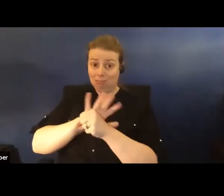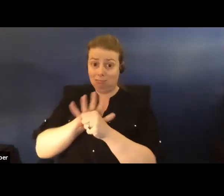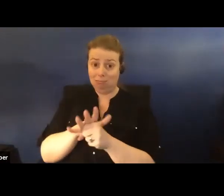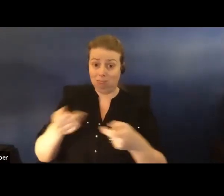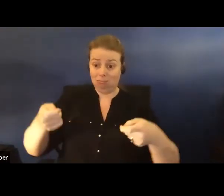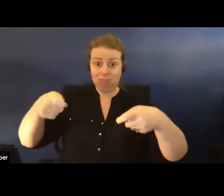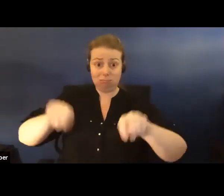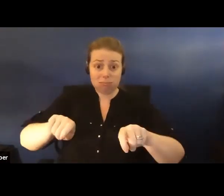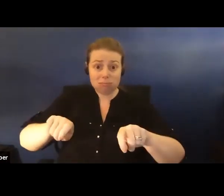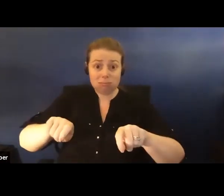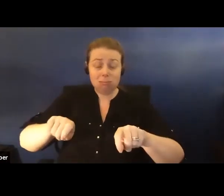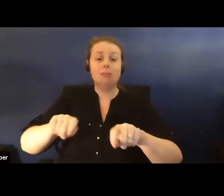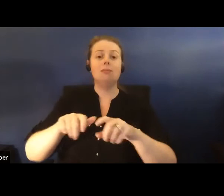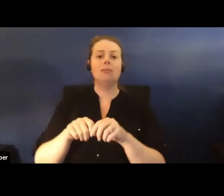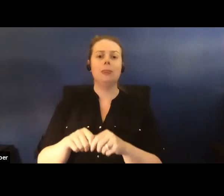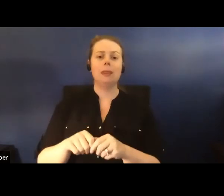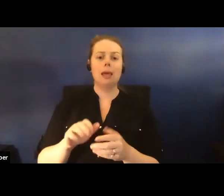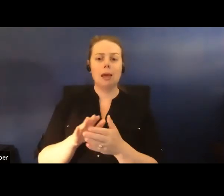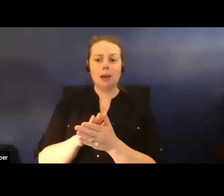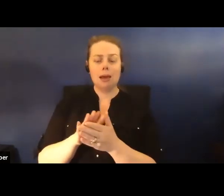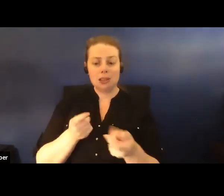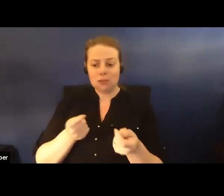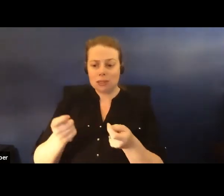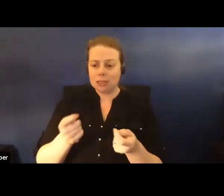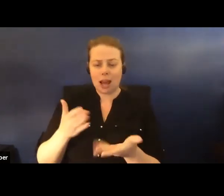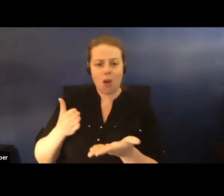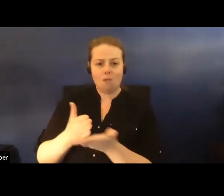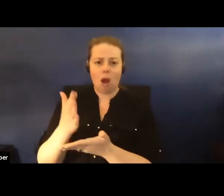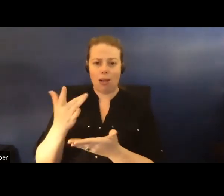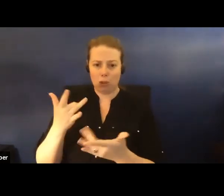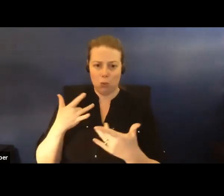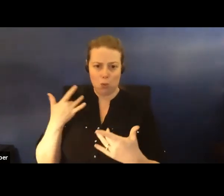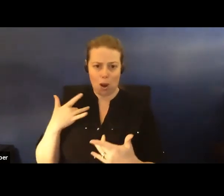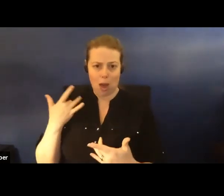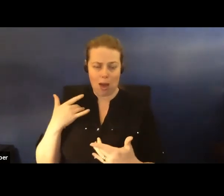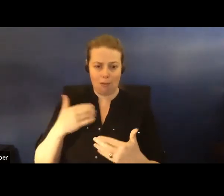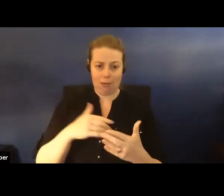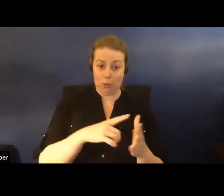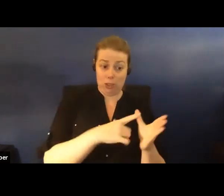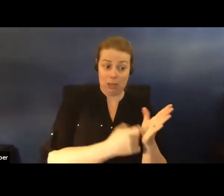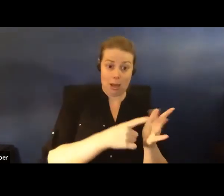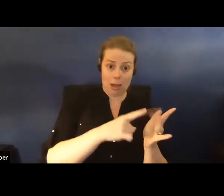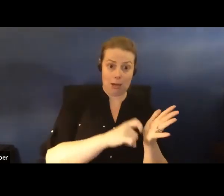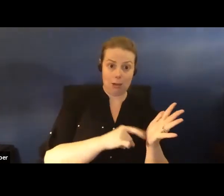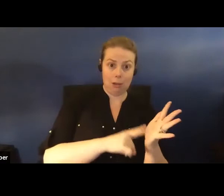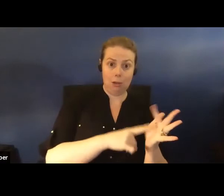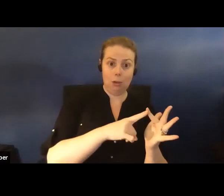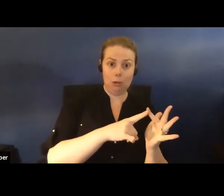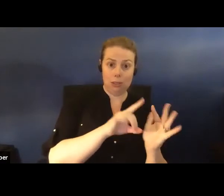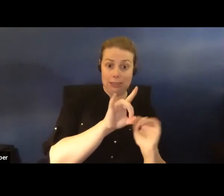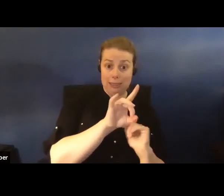the right to life, CRPD Article 10, and the right to health, CRPD